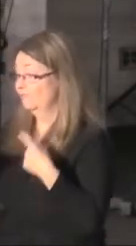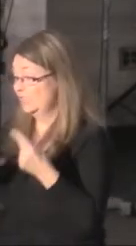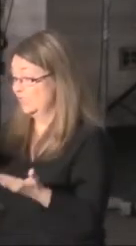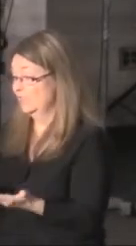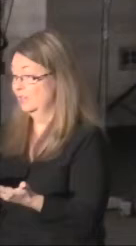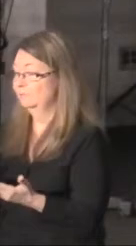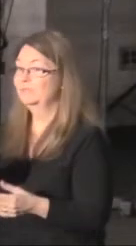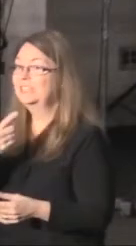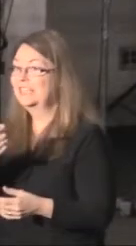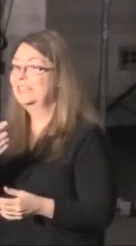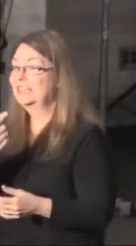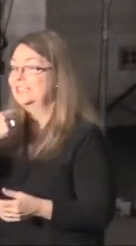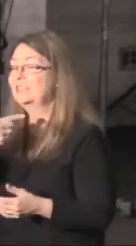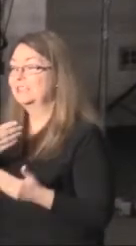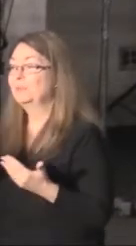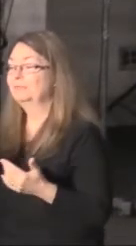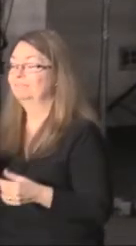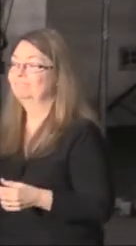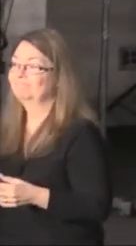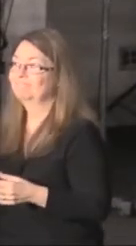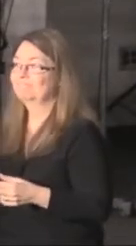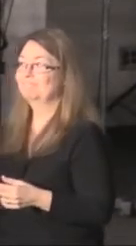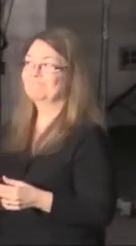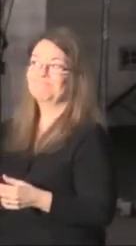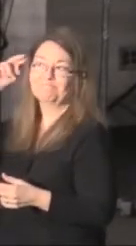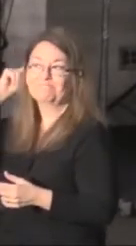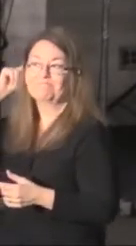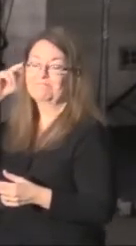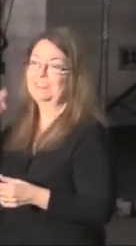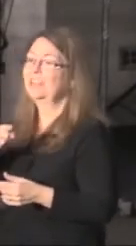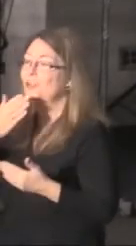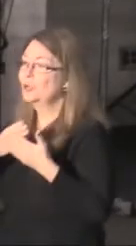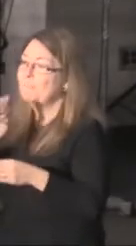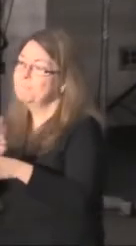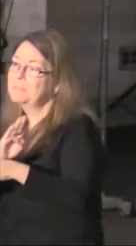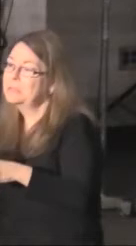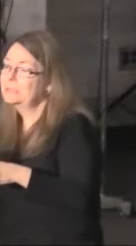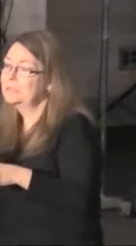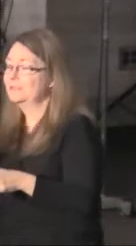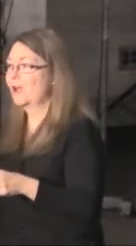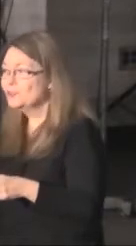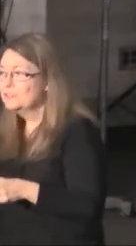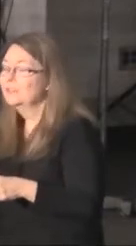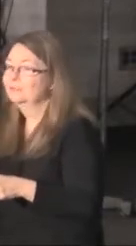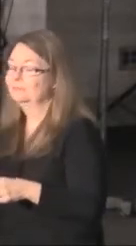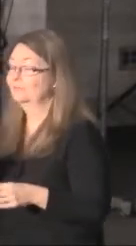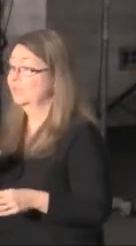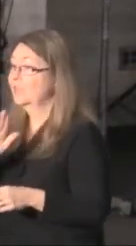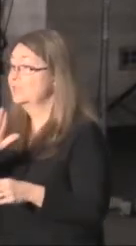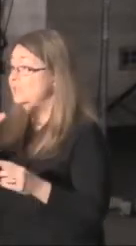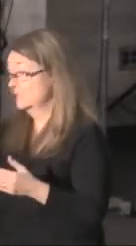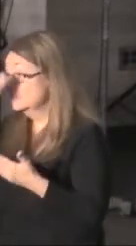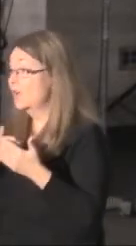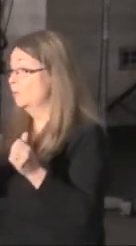And Ralph's a pretty funny guy, but he's also, you know, he's business-oriented. He's savvy. I mean, he's got a lot of good things for him. And his son was there